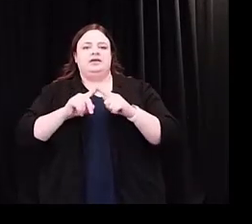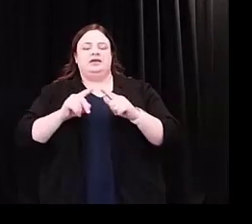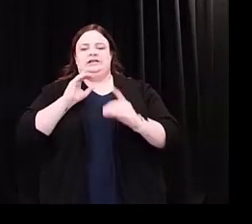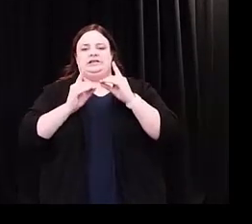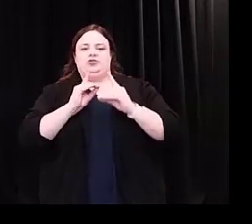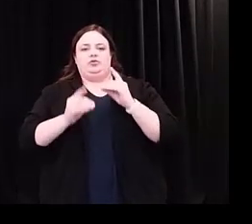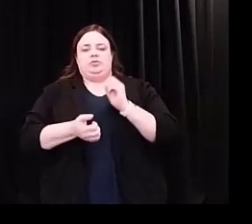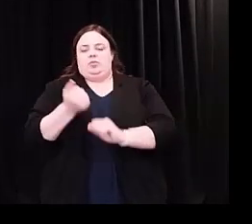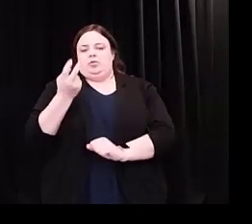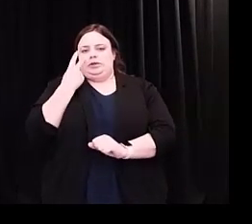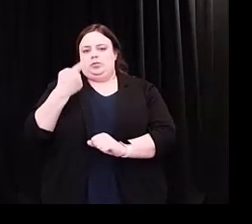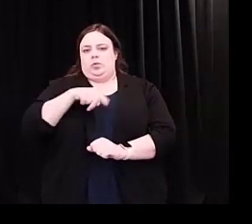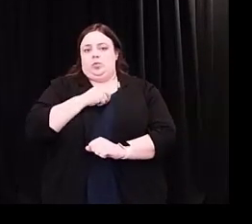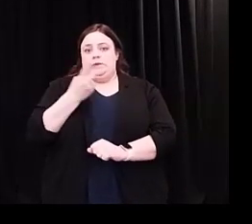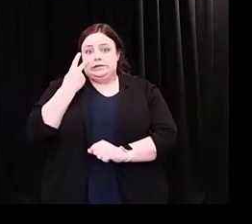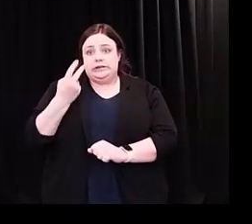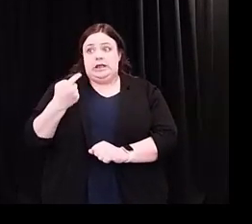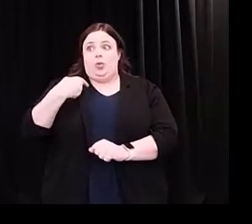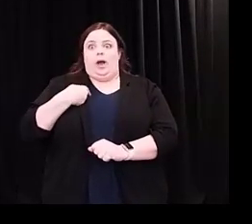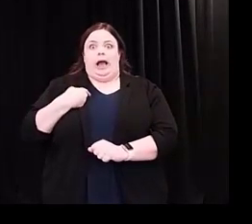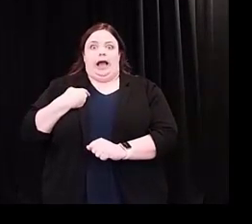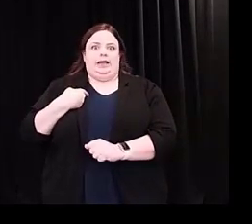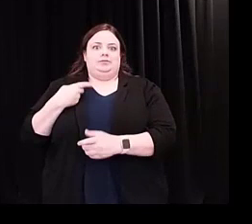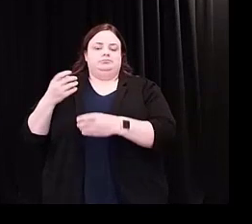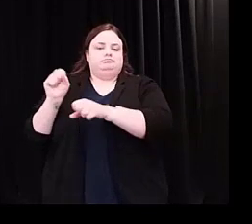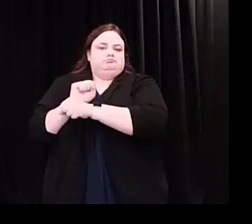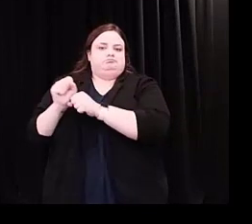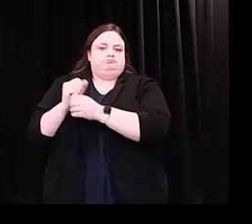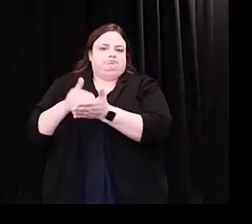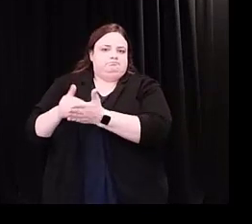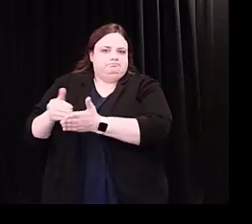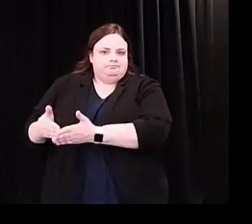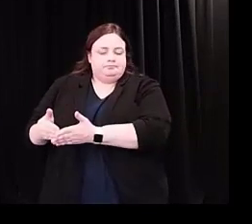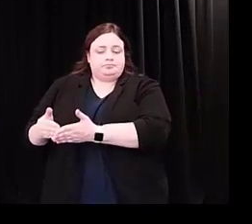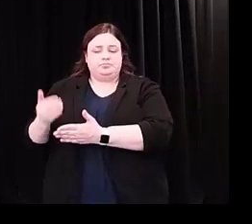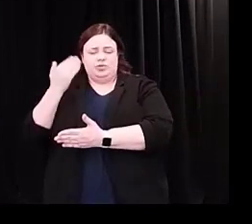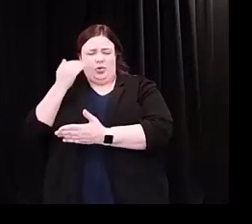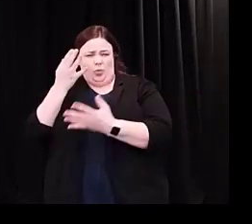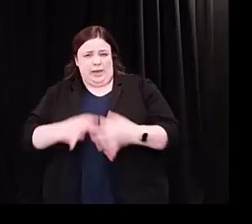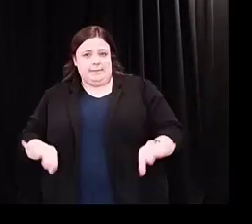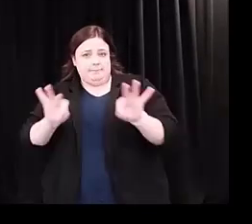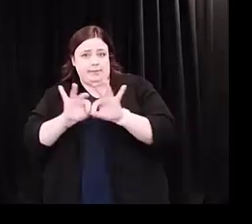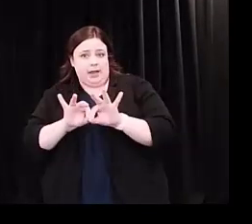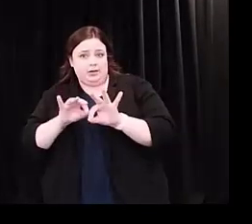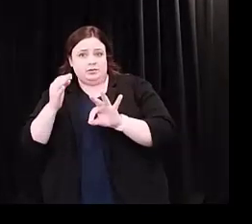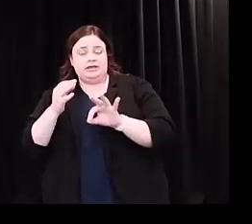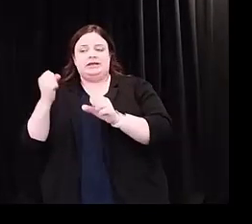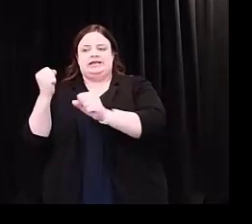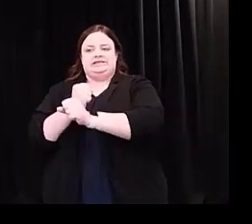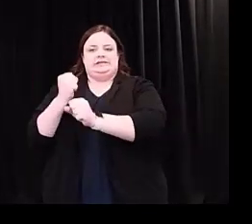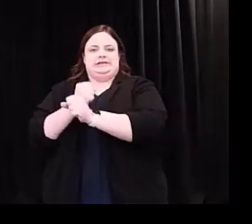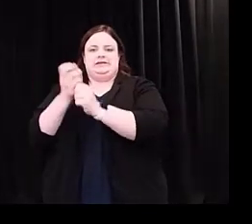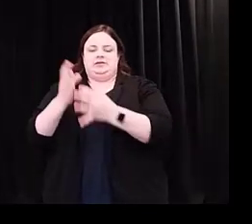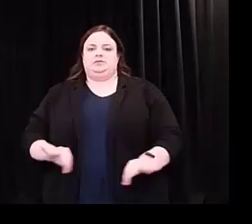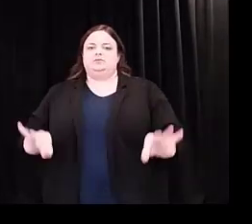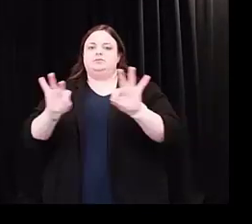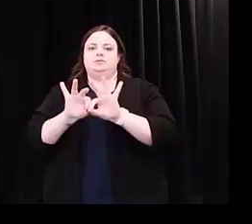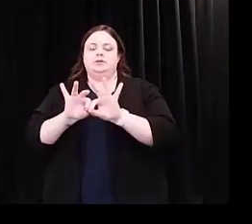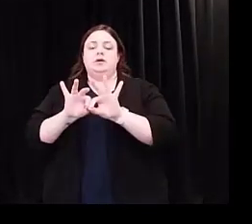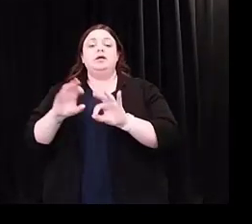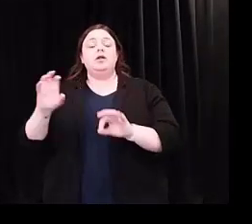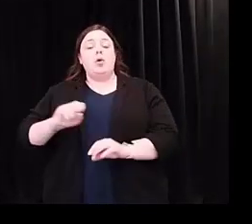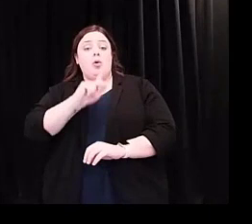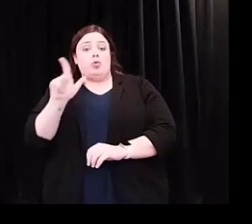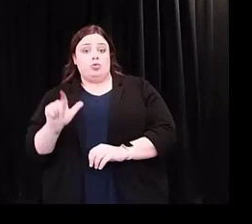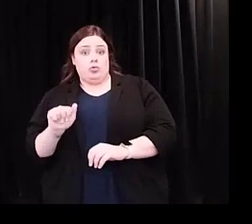at least I deal with. So why it matters, statistics tell the story, and in